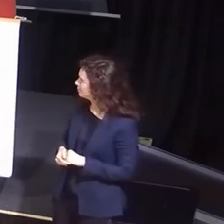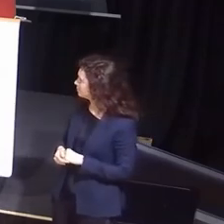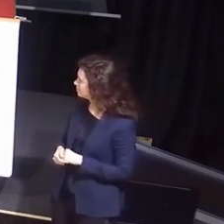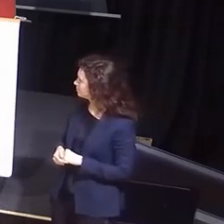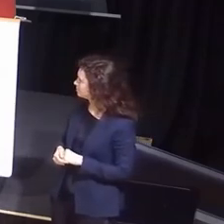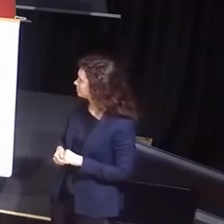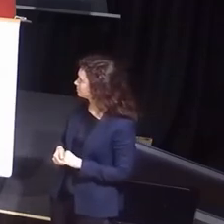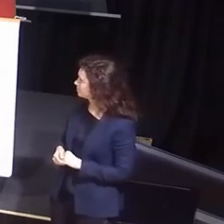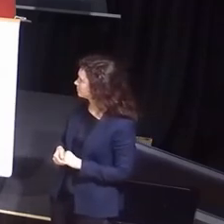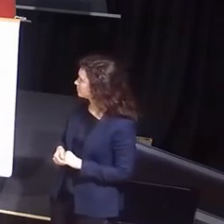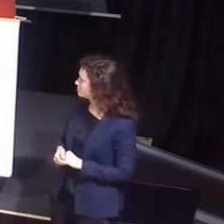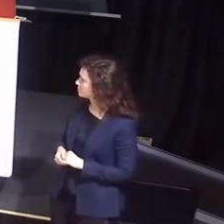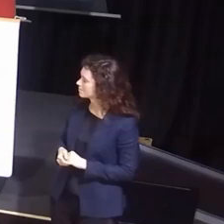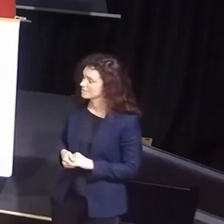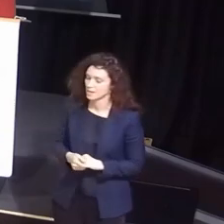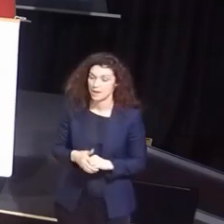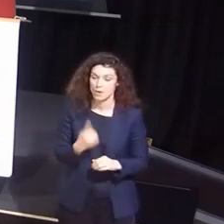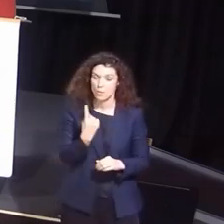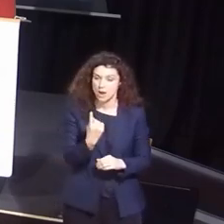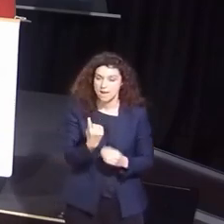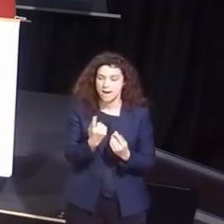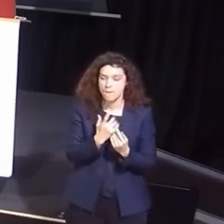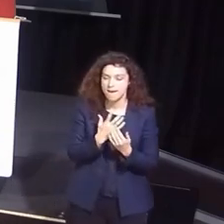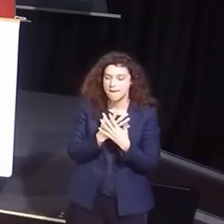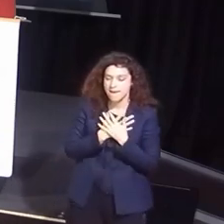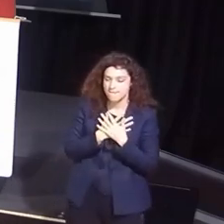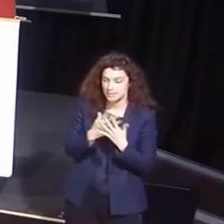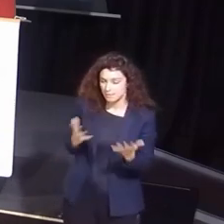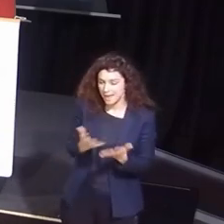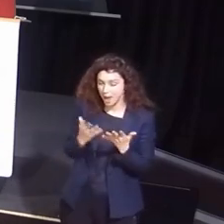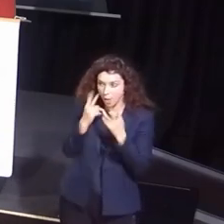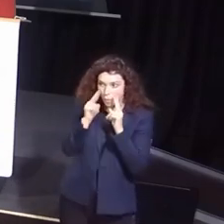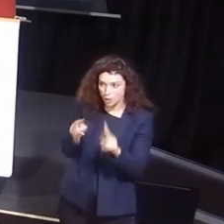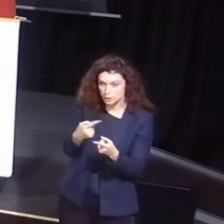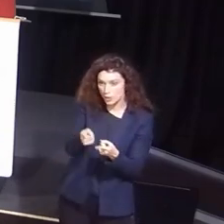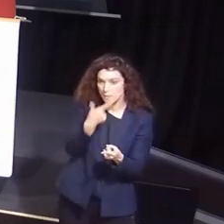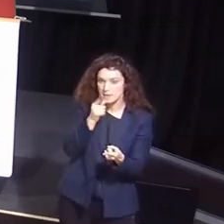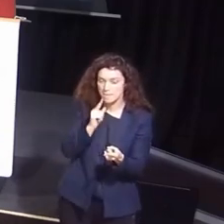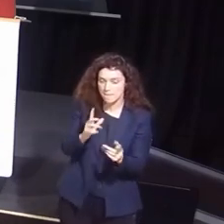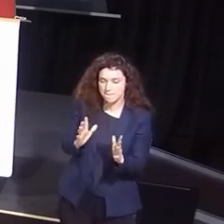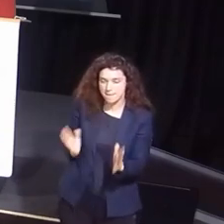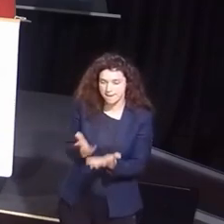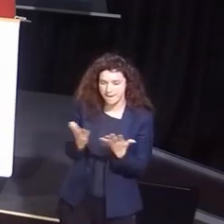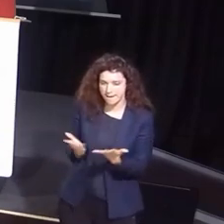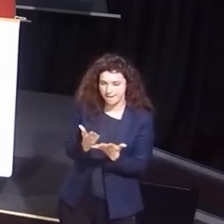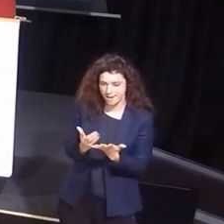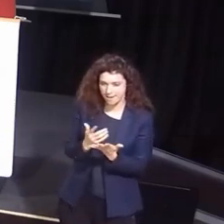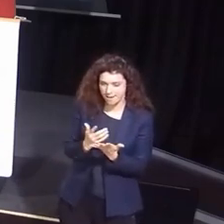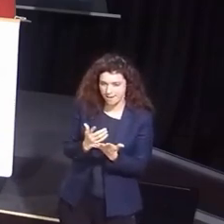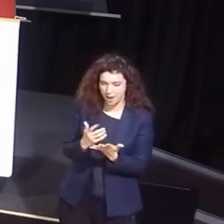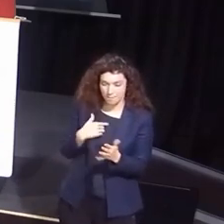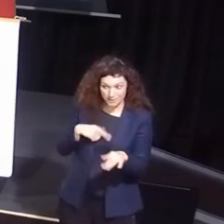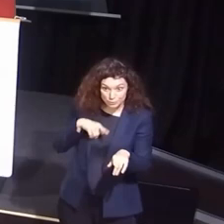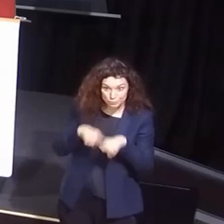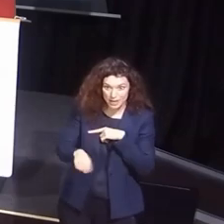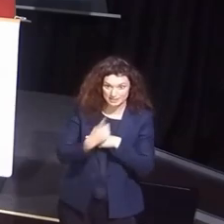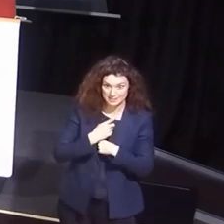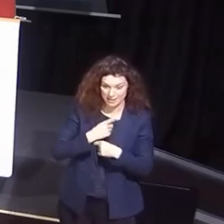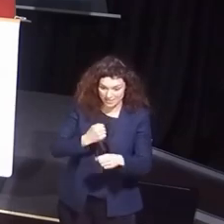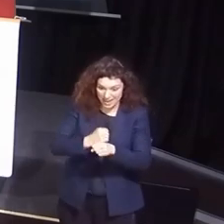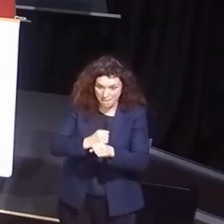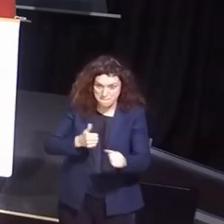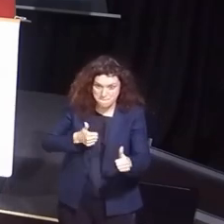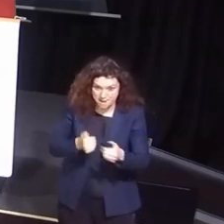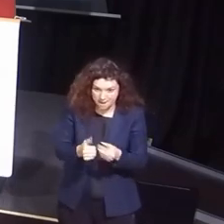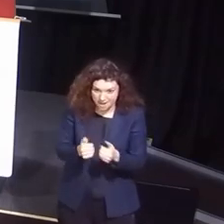would love to play because I love watching other people play and it's so relaxing to watch other people play, but I tried to play it